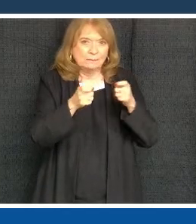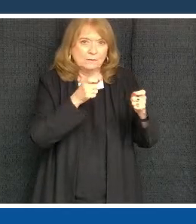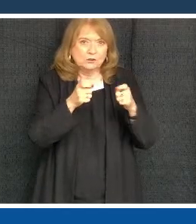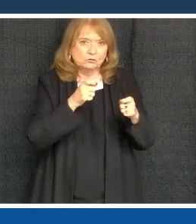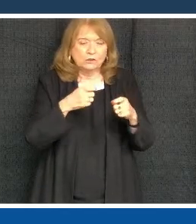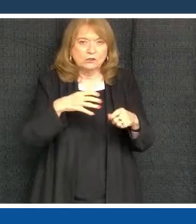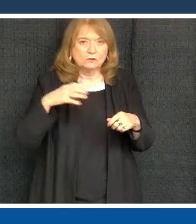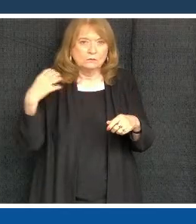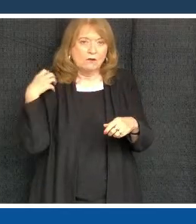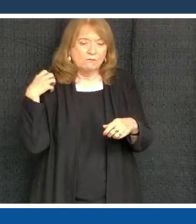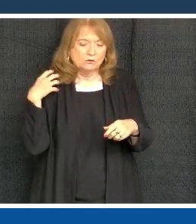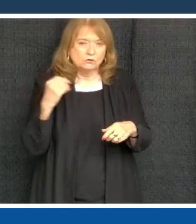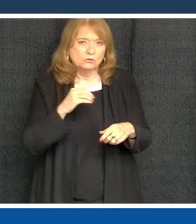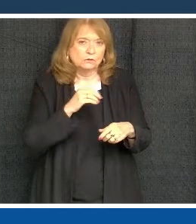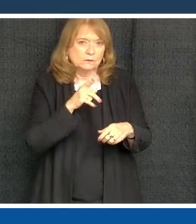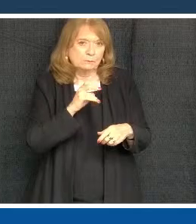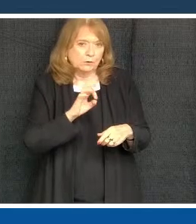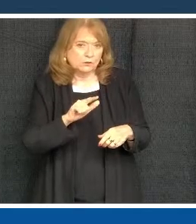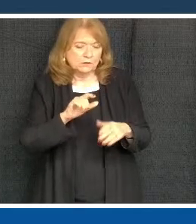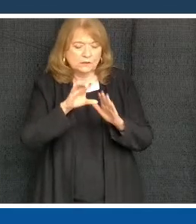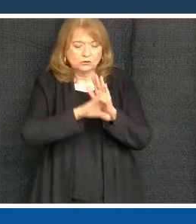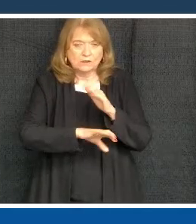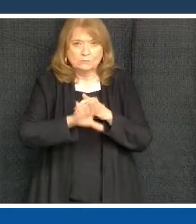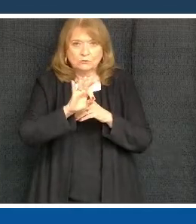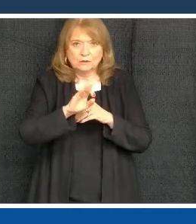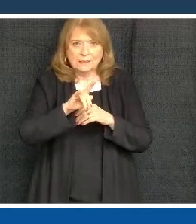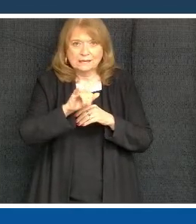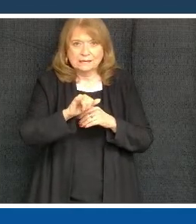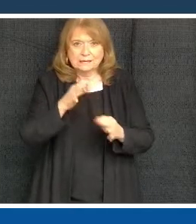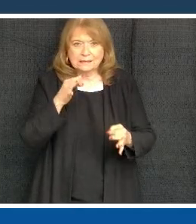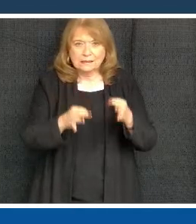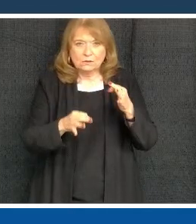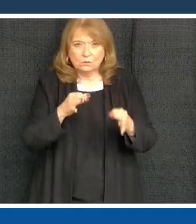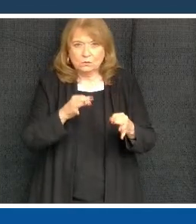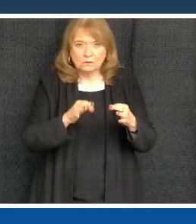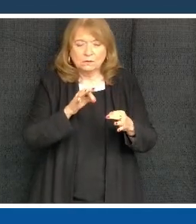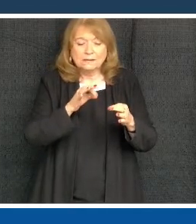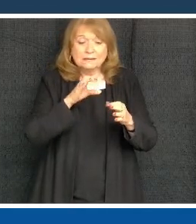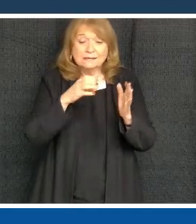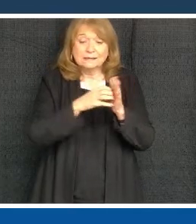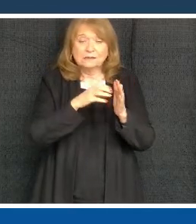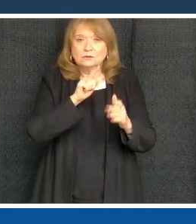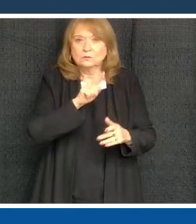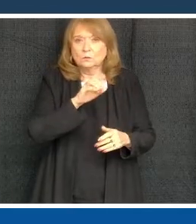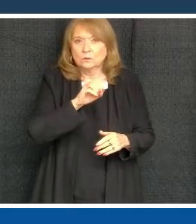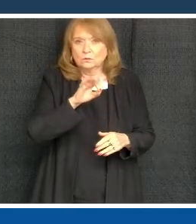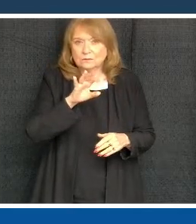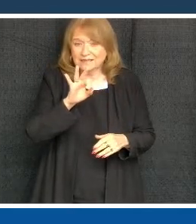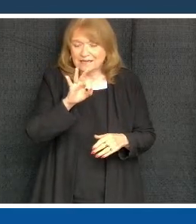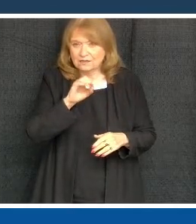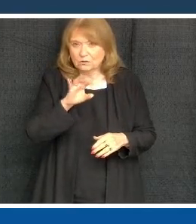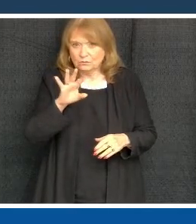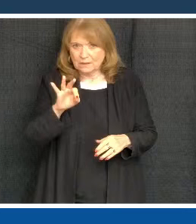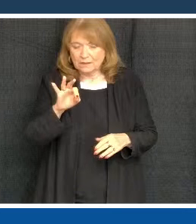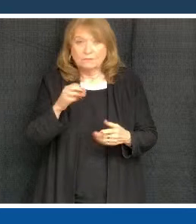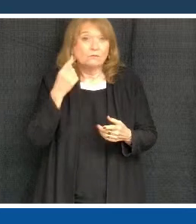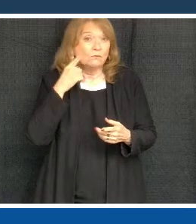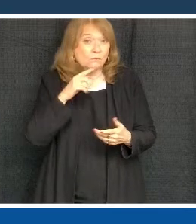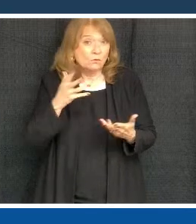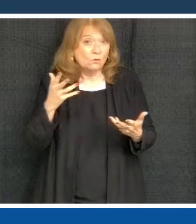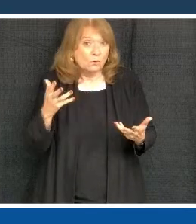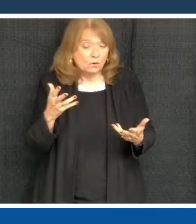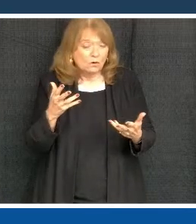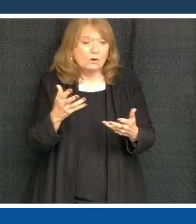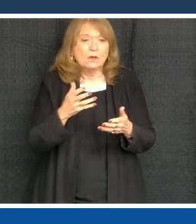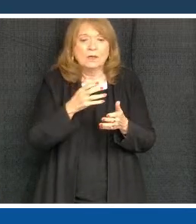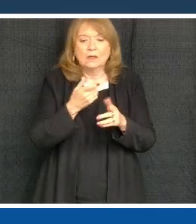and Personnel, Chapter 9, City Court, Section 1909, reserved to create a section relative to municipal court